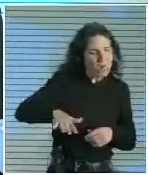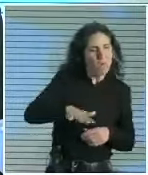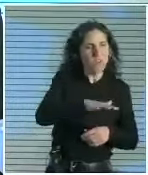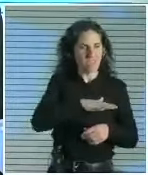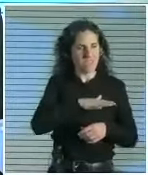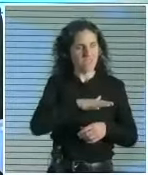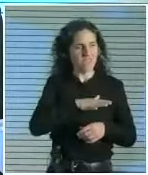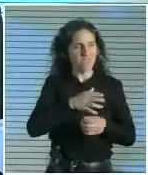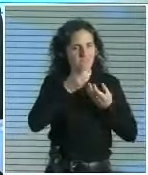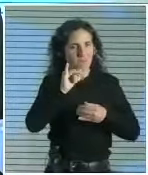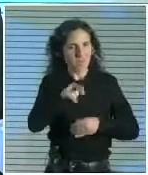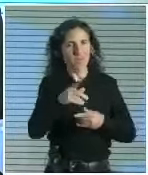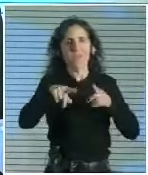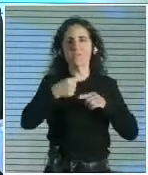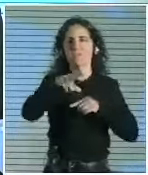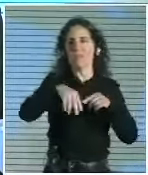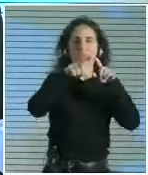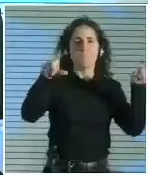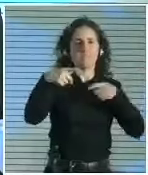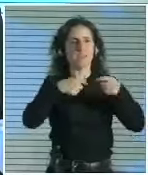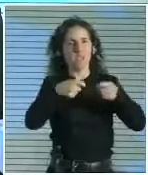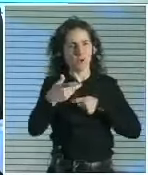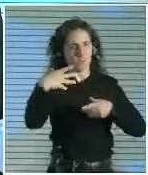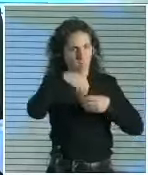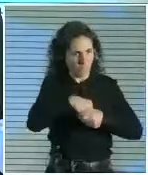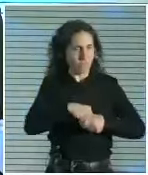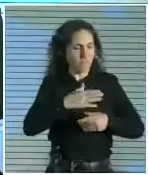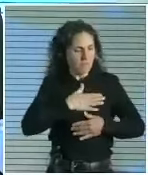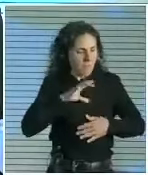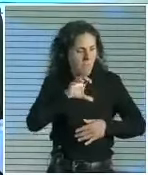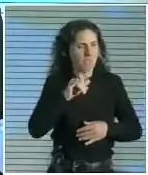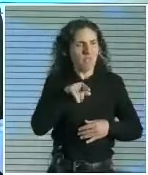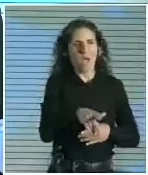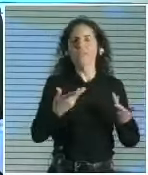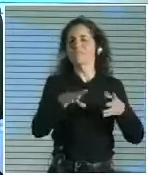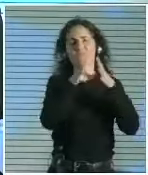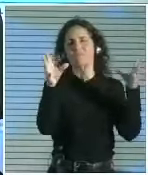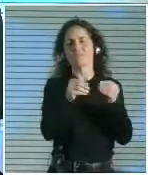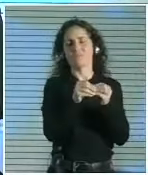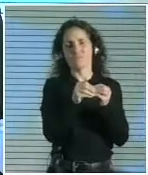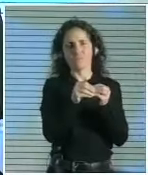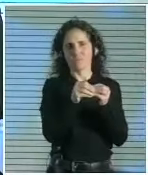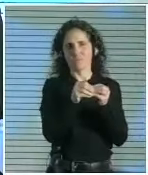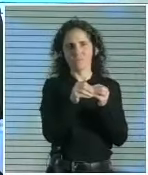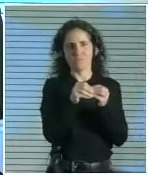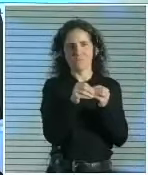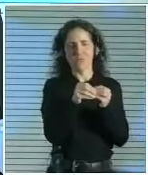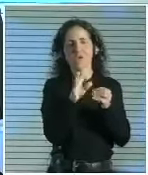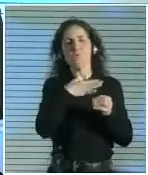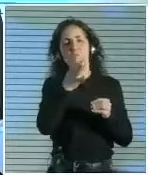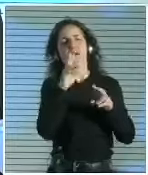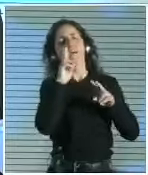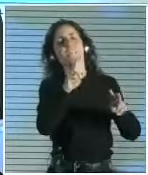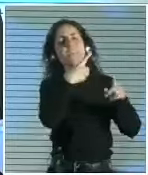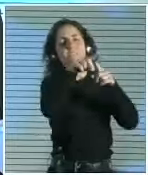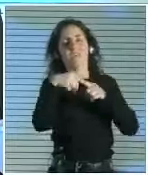really only by zooming in and zooming out can we align all of these appropriate mechanisms to transform systems in ways that can secure them